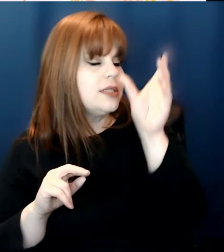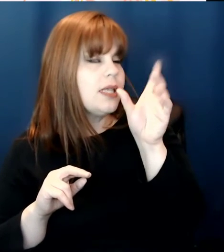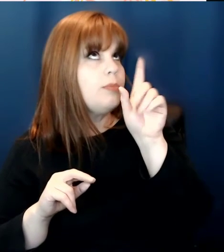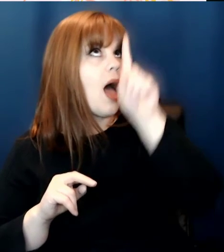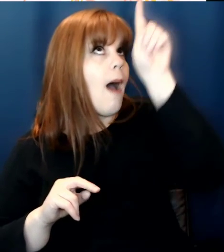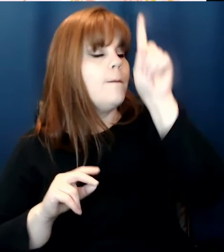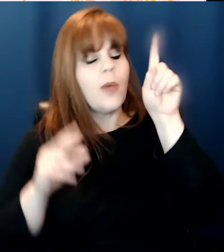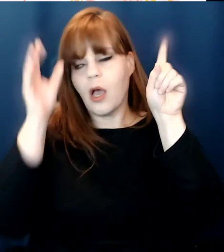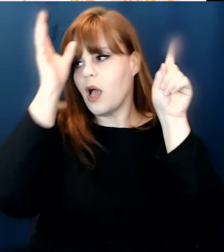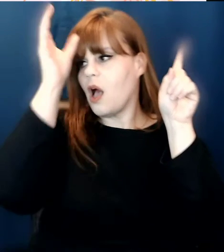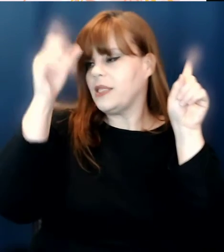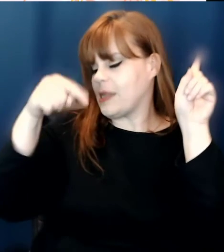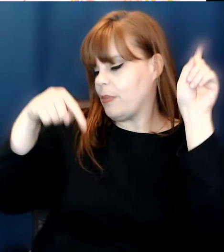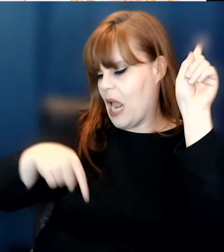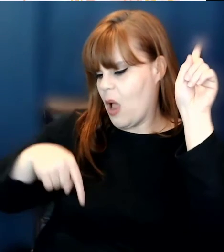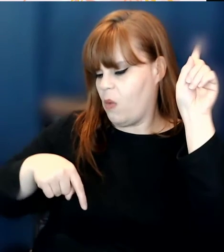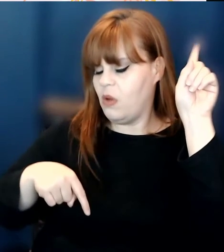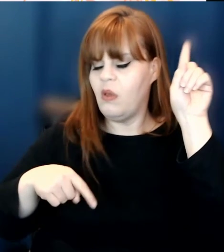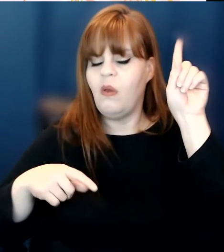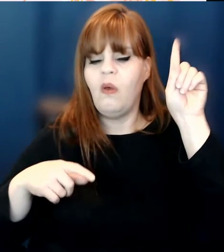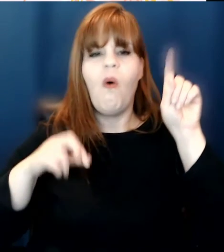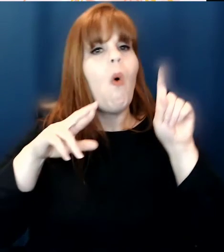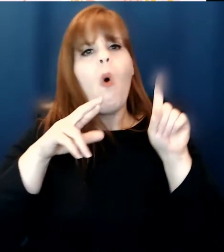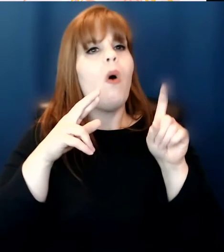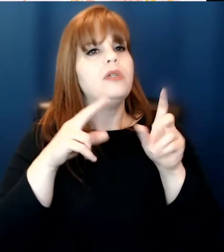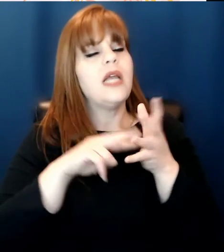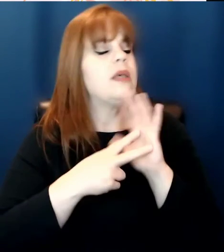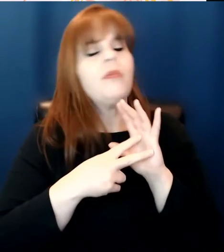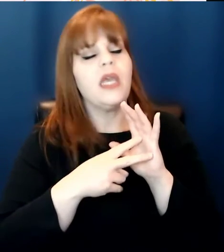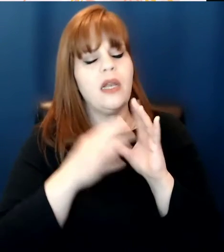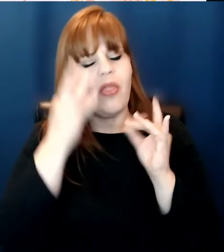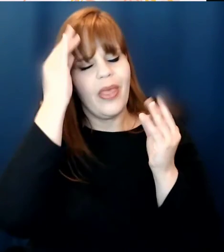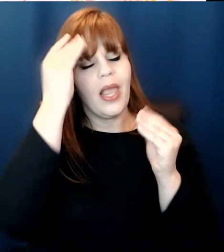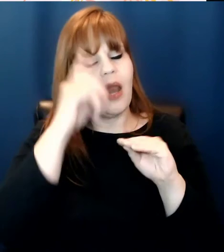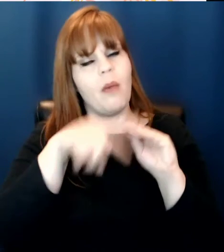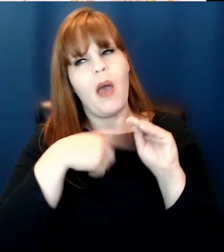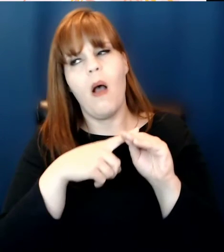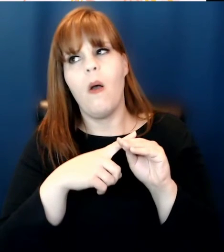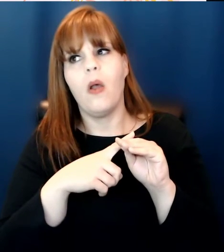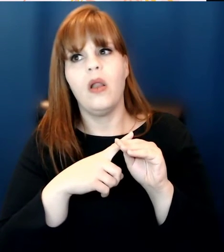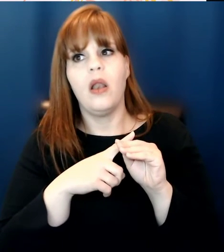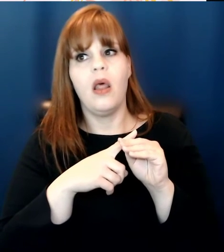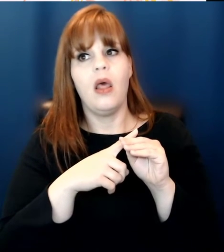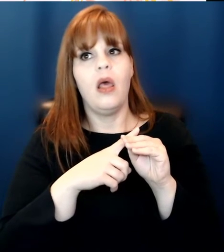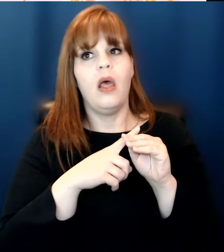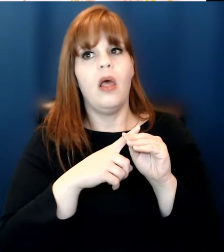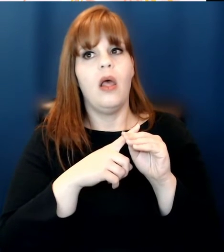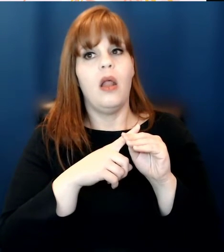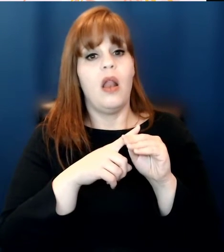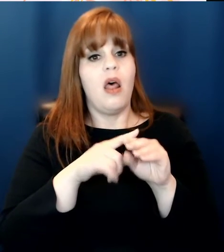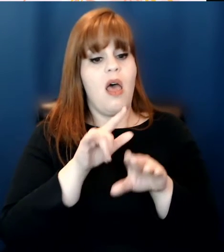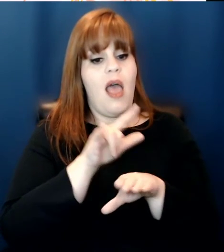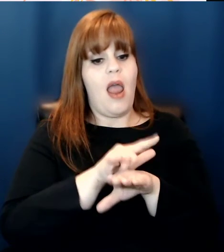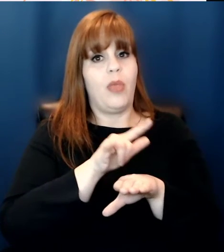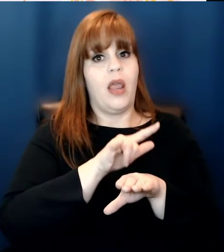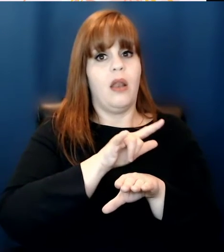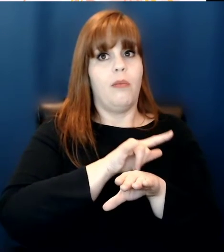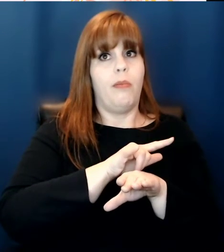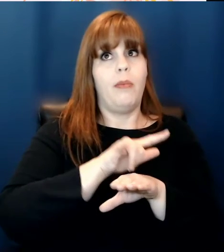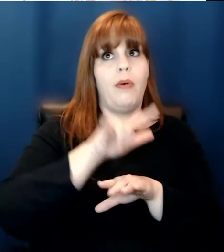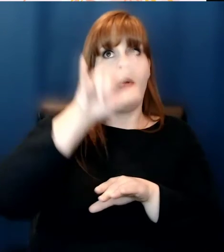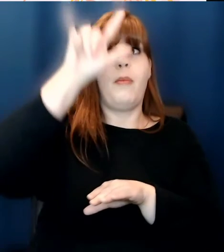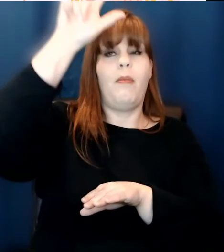concept down? Or maybe it could even be thinking about maybe ascending in an airplane